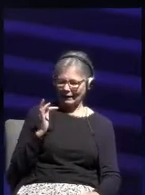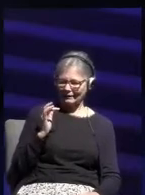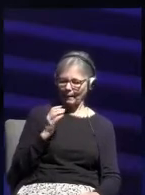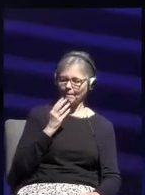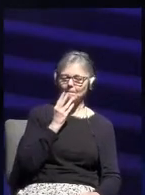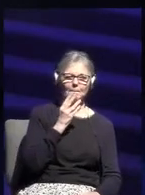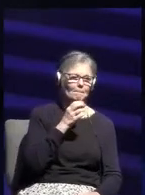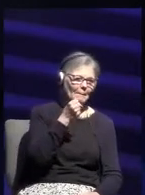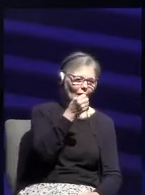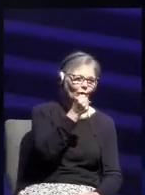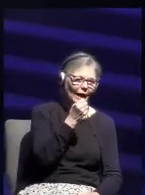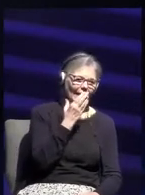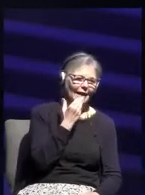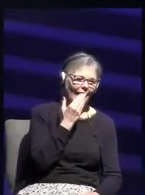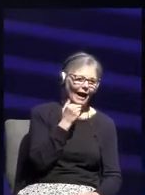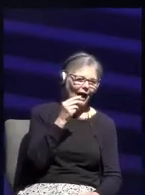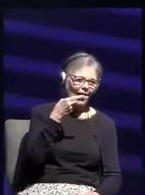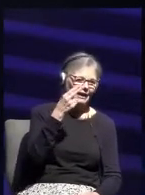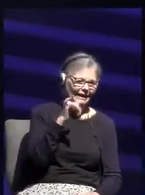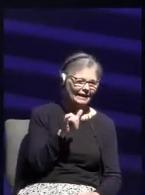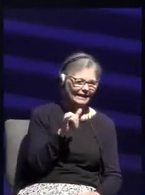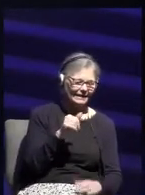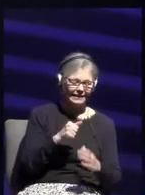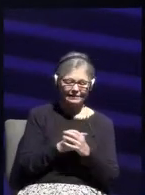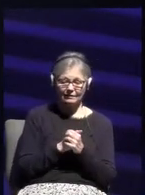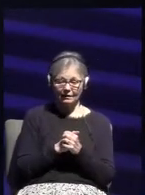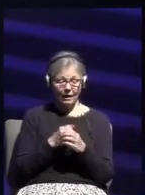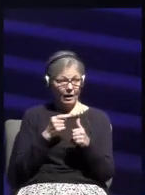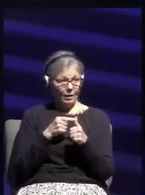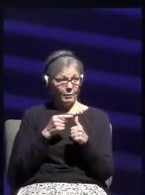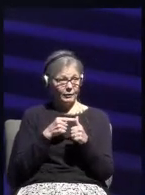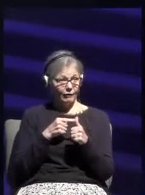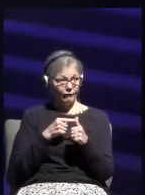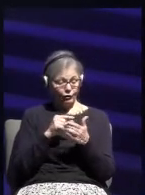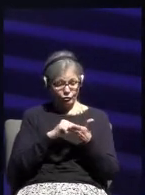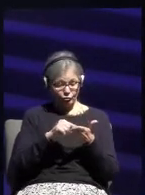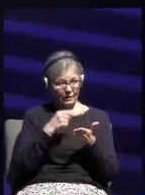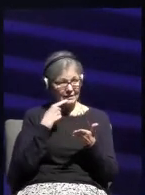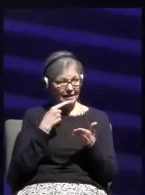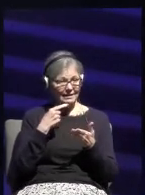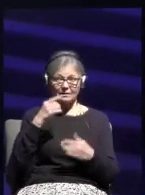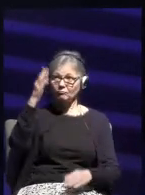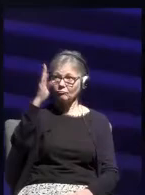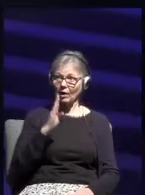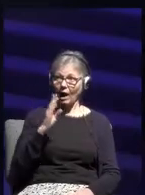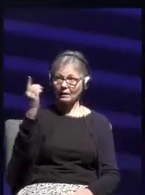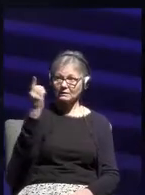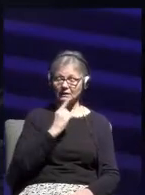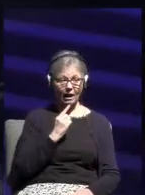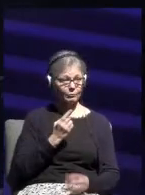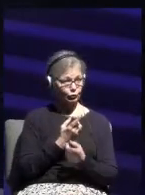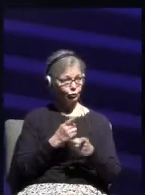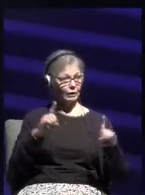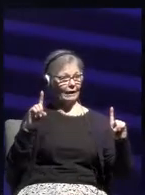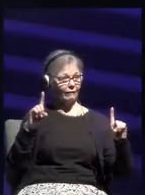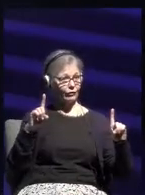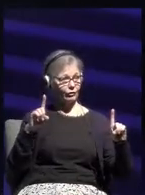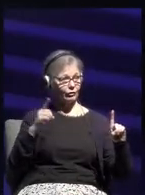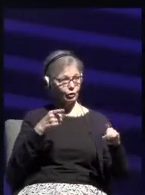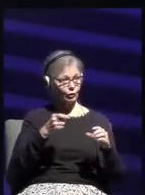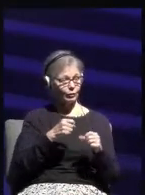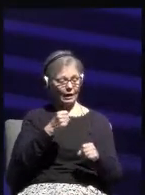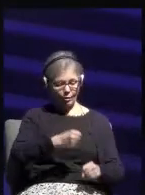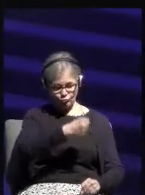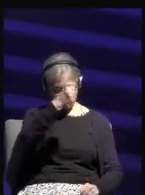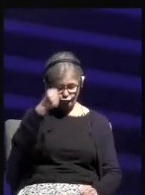and the Hivites and the Jebusites." But the point is, that first part, I've come to deliver them out so that I can